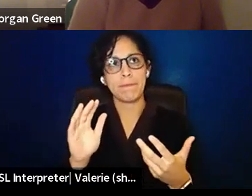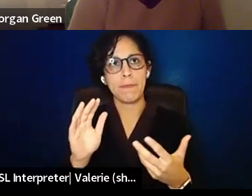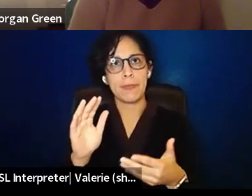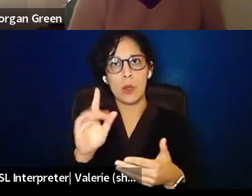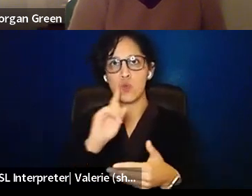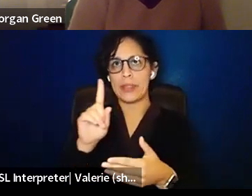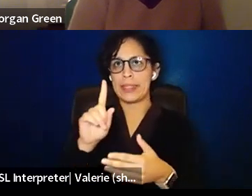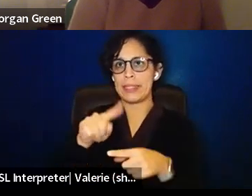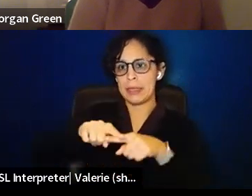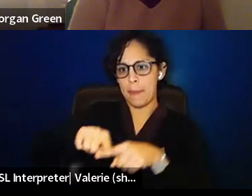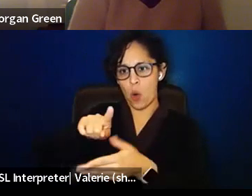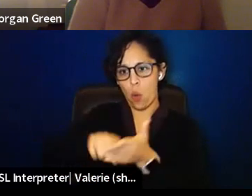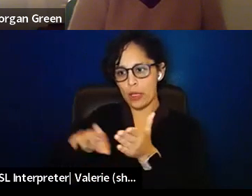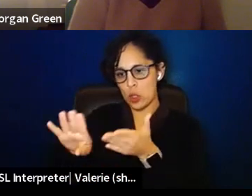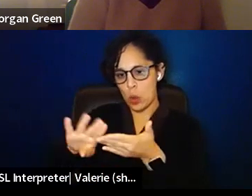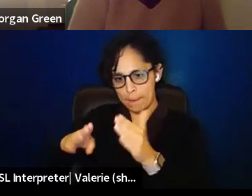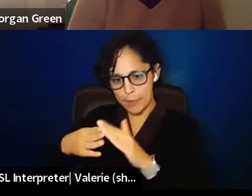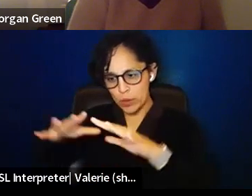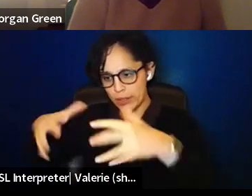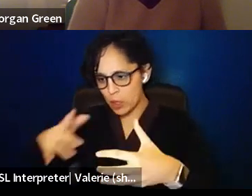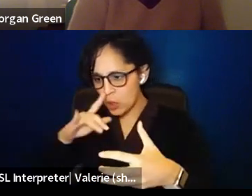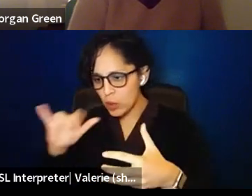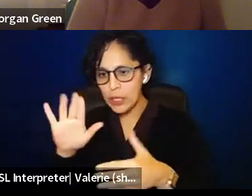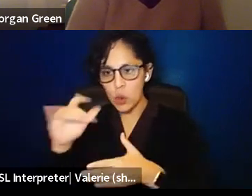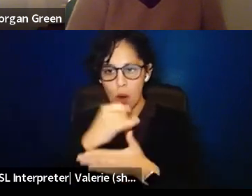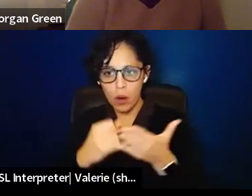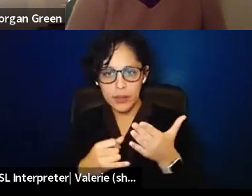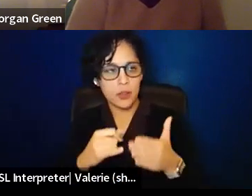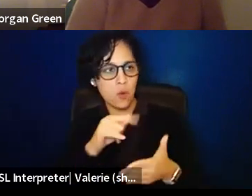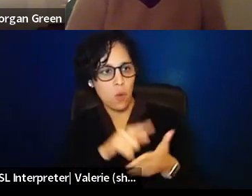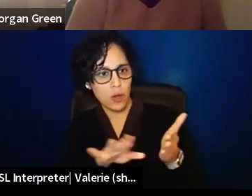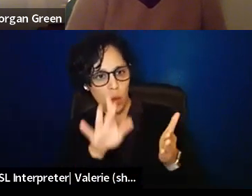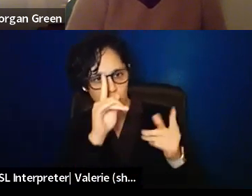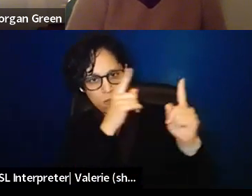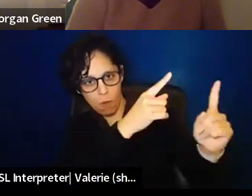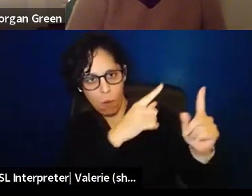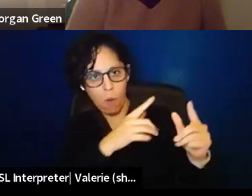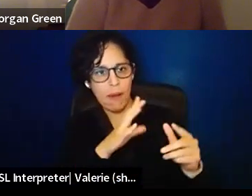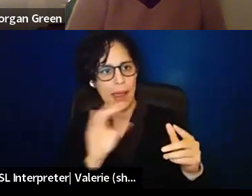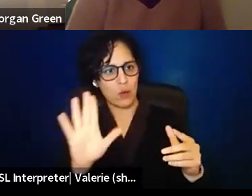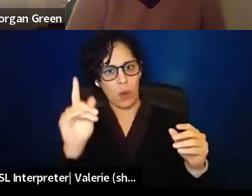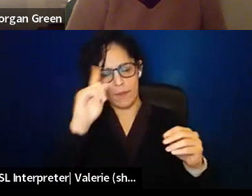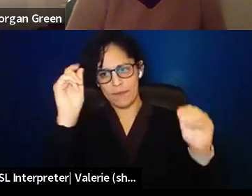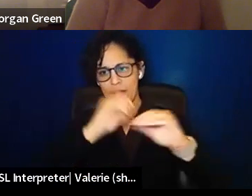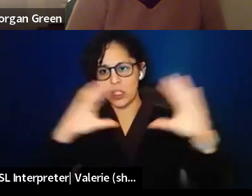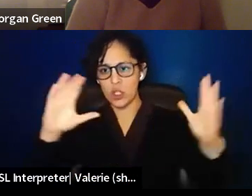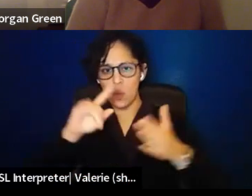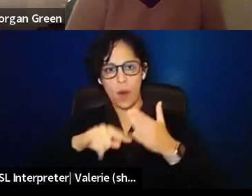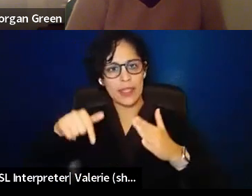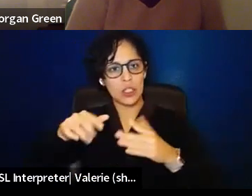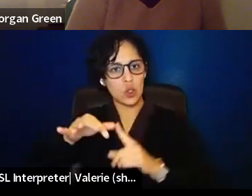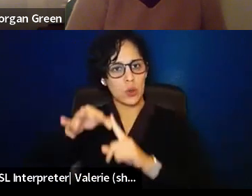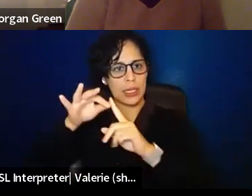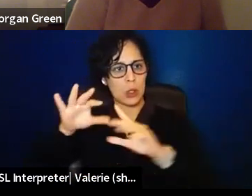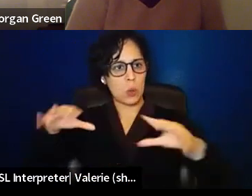artists you're working with, what art you are invested in creating, and the vision that the specific unique group of people who have come